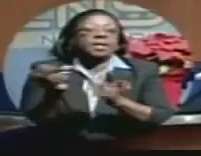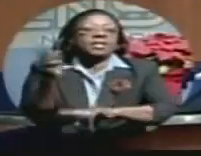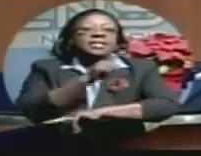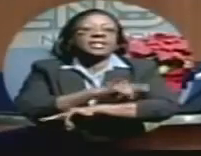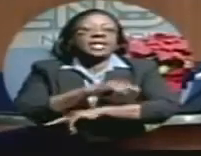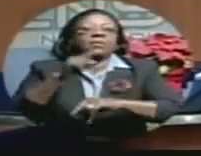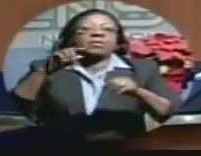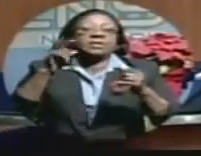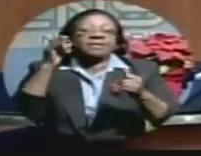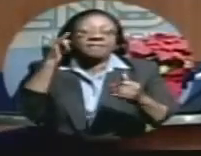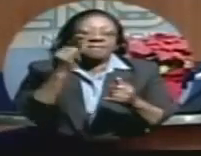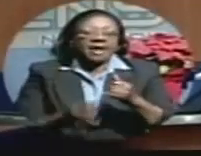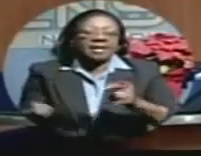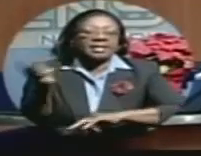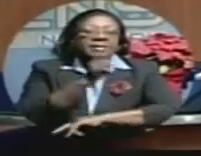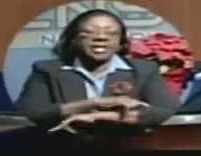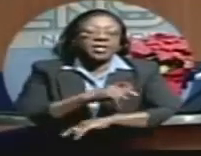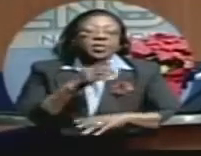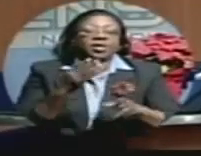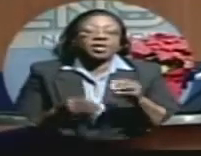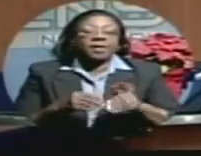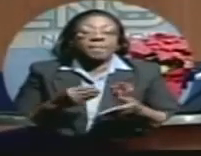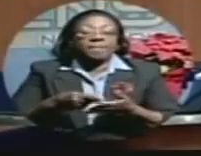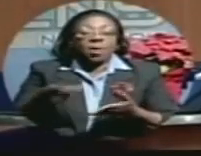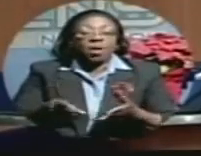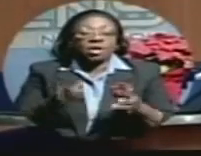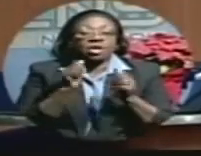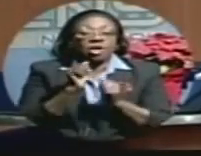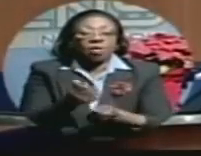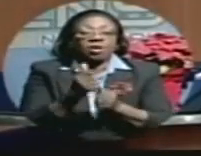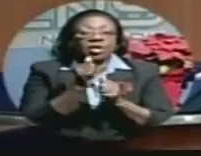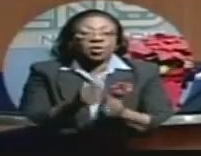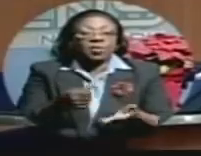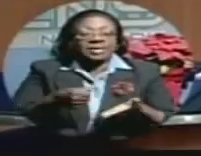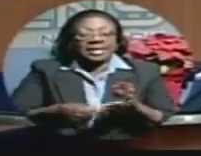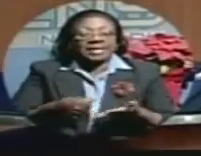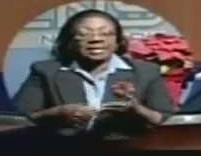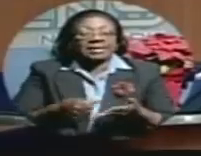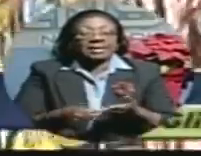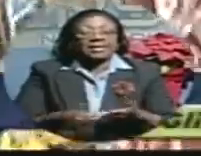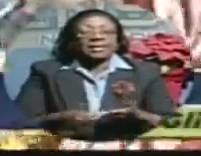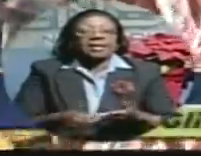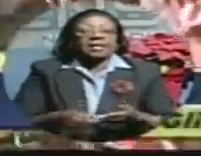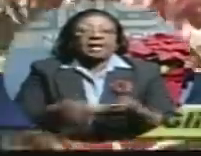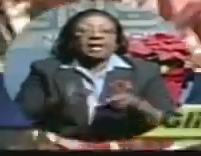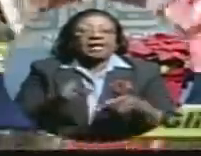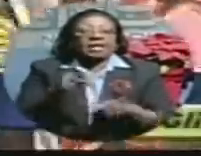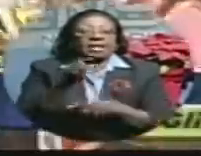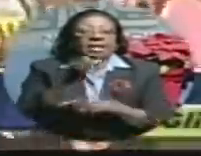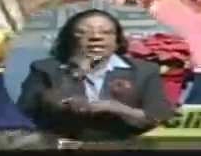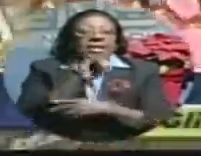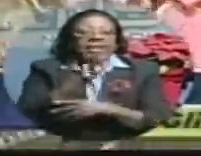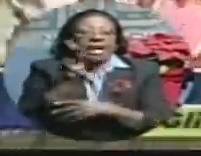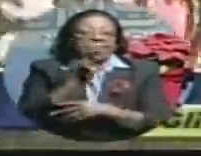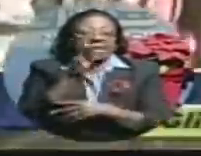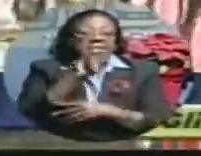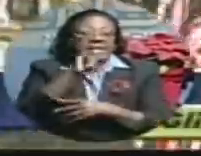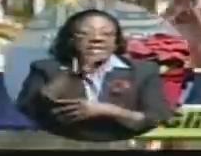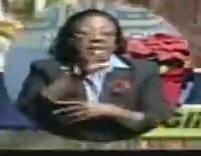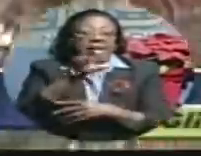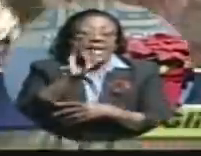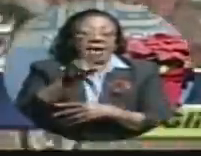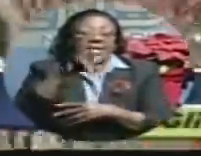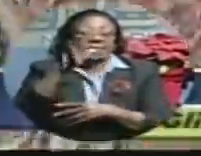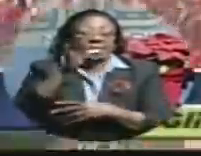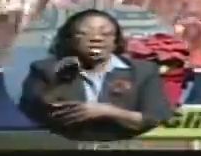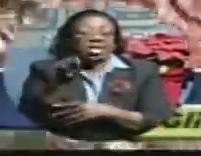Today was the final day you could have gotten Junkanoo tickets for the Boxing Day Parade at the Kendall G. L. Isaacs Gym, but you can get those